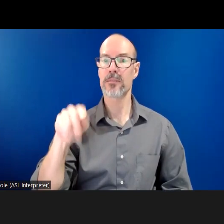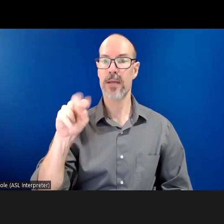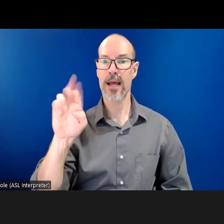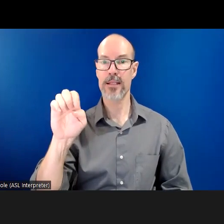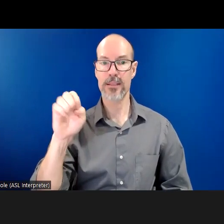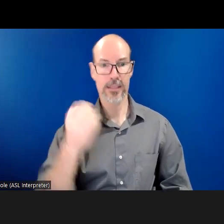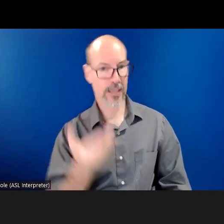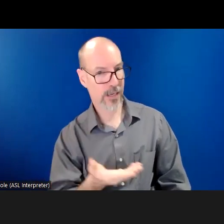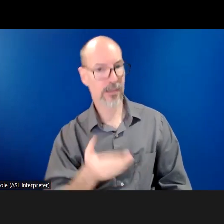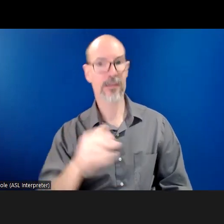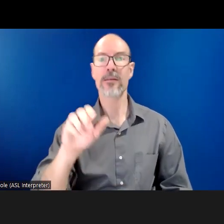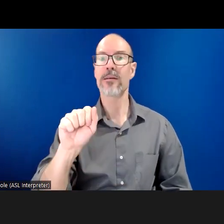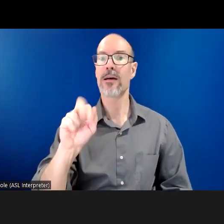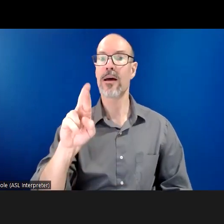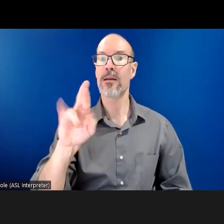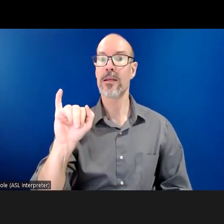Zorn.